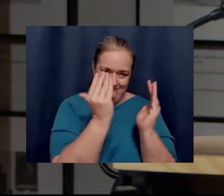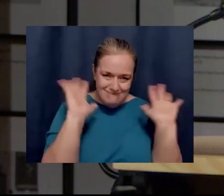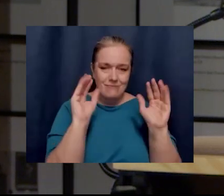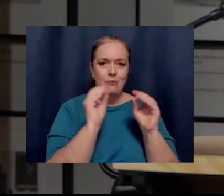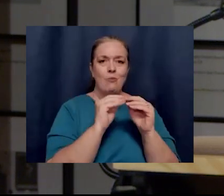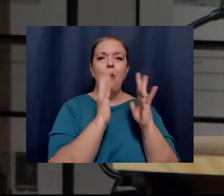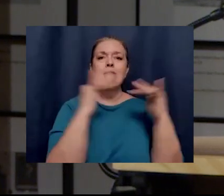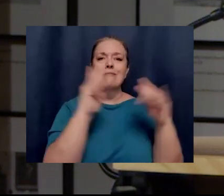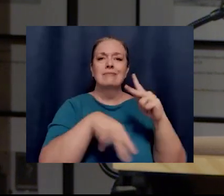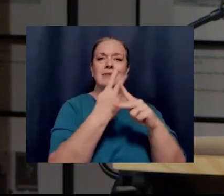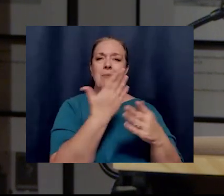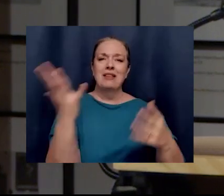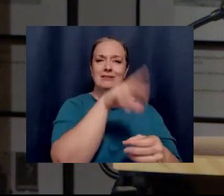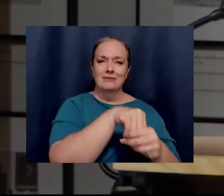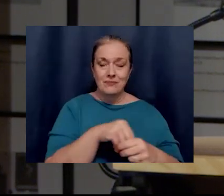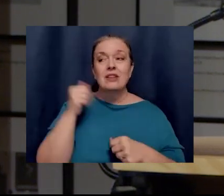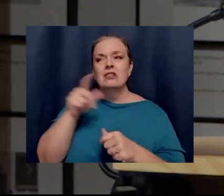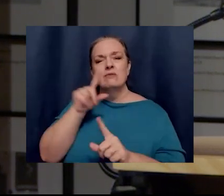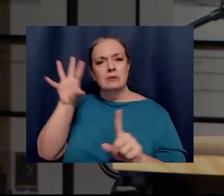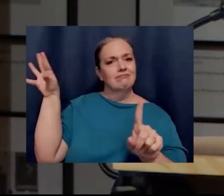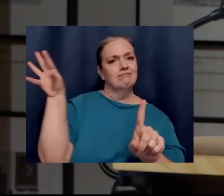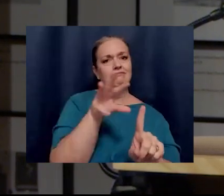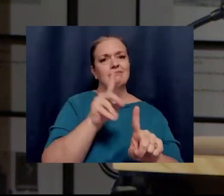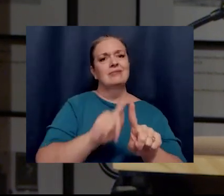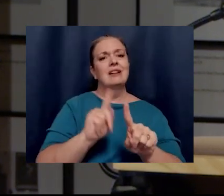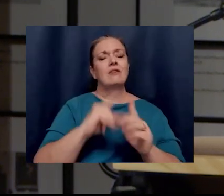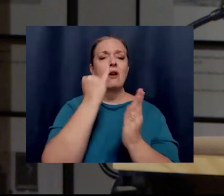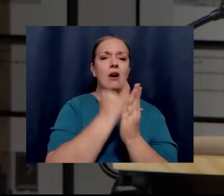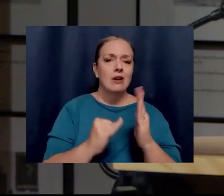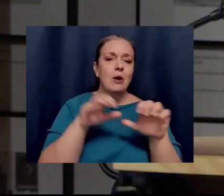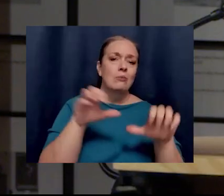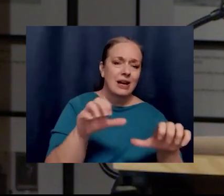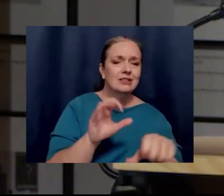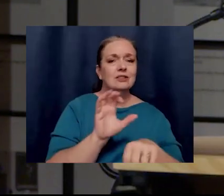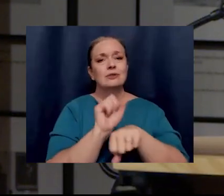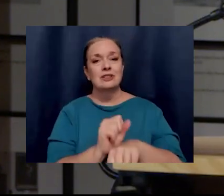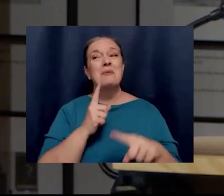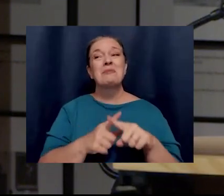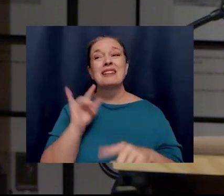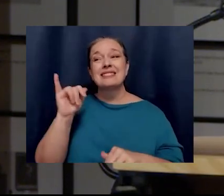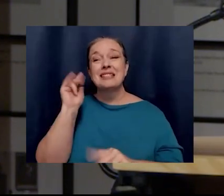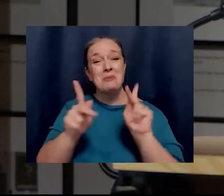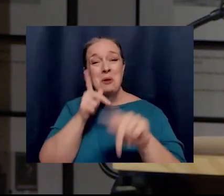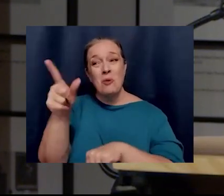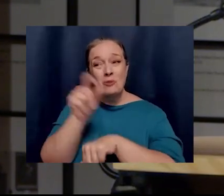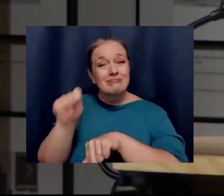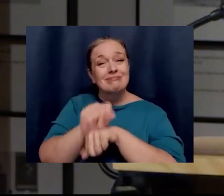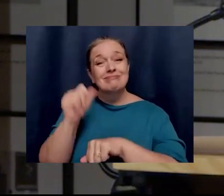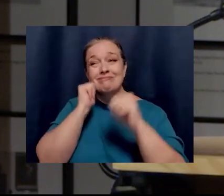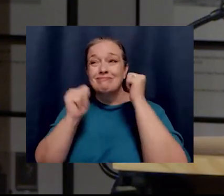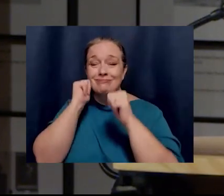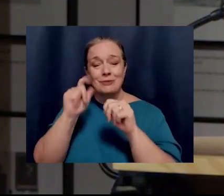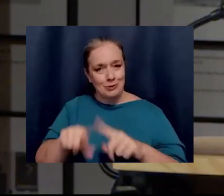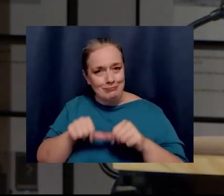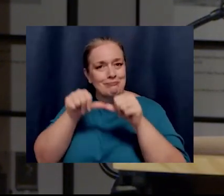range of artistic narratives, practices, and traditions, as well as the everyday humans who have kept these creative legacies alive in the here